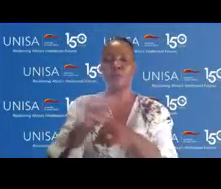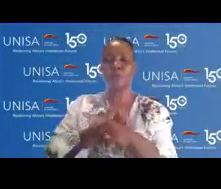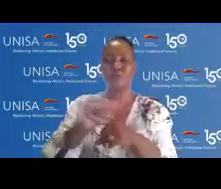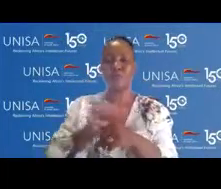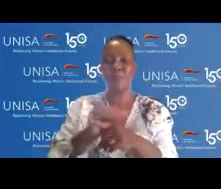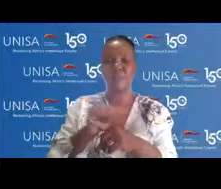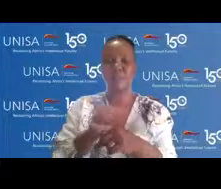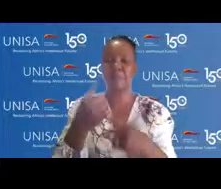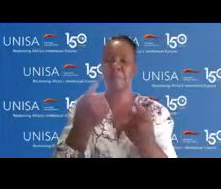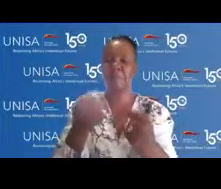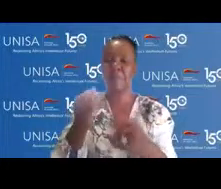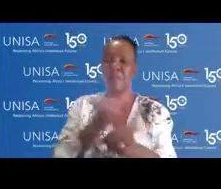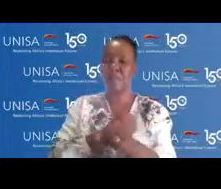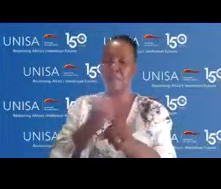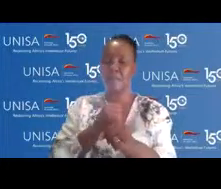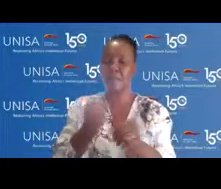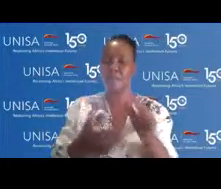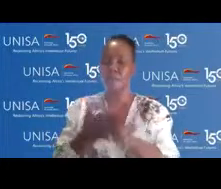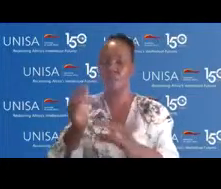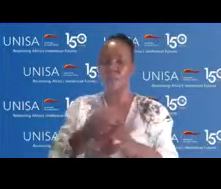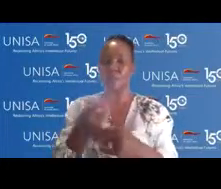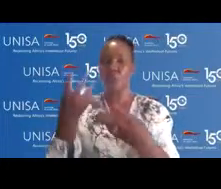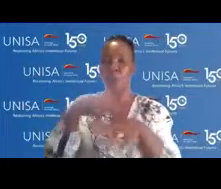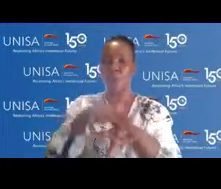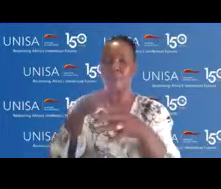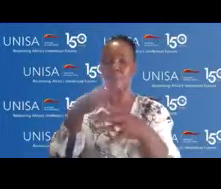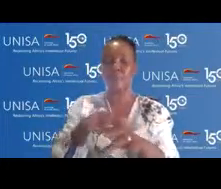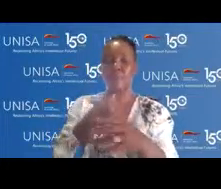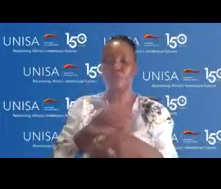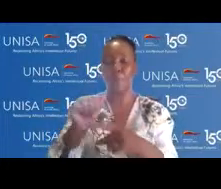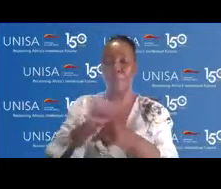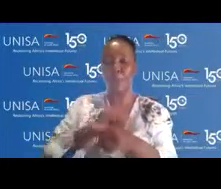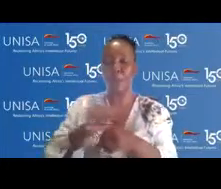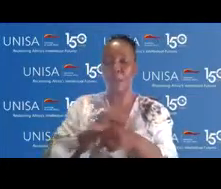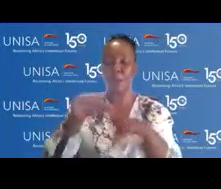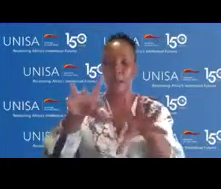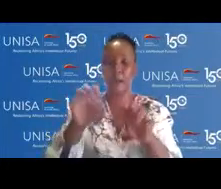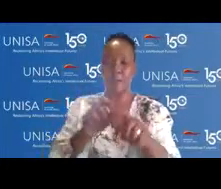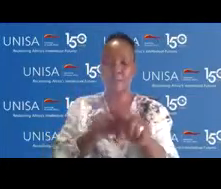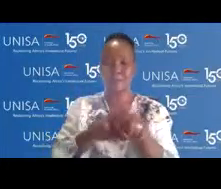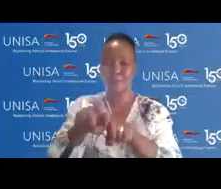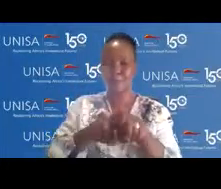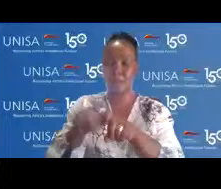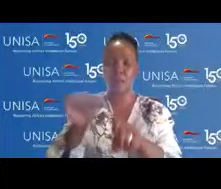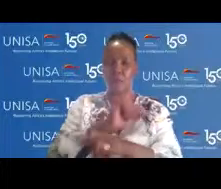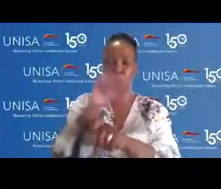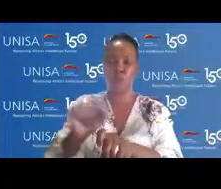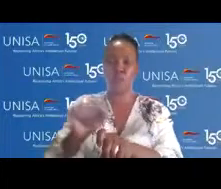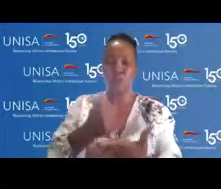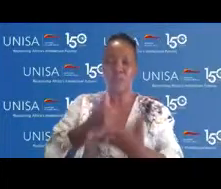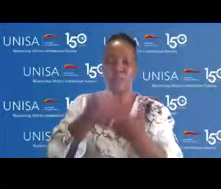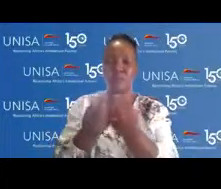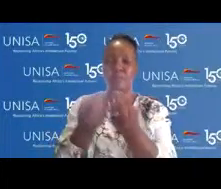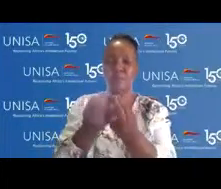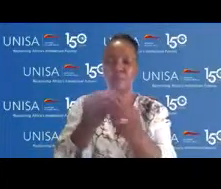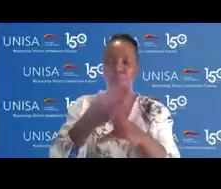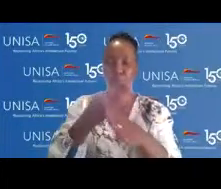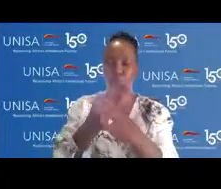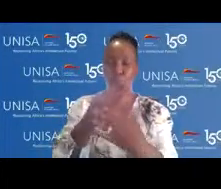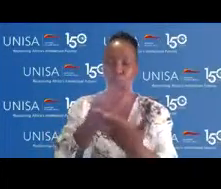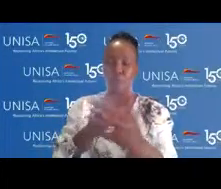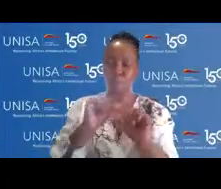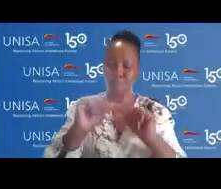this website, just remember, we've got the practice exams here for you to test out your device, to make sure your device is working perfectly for your